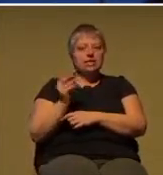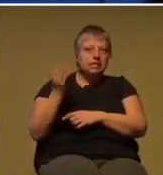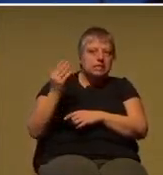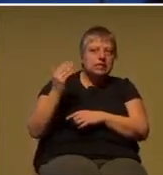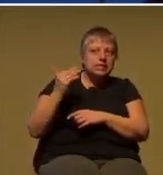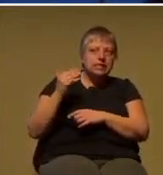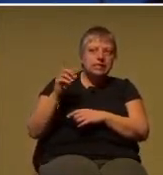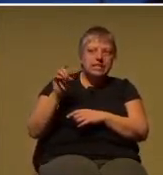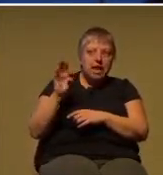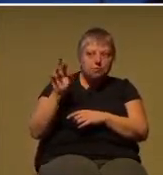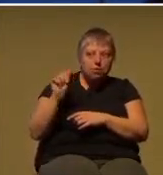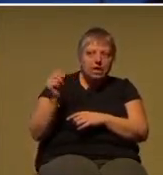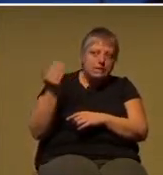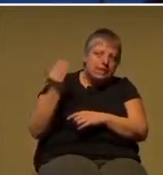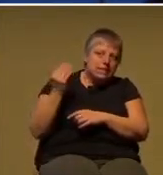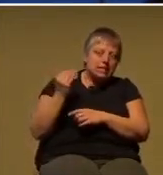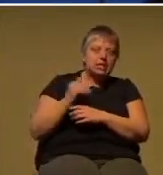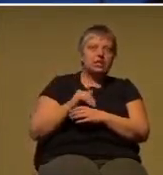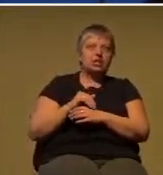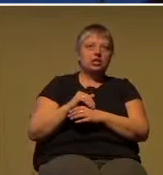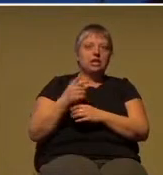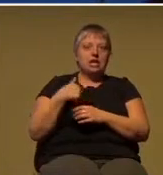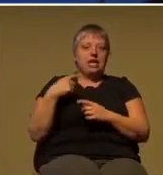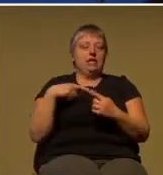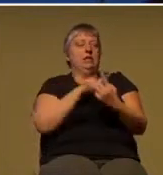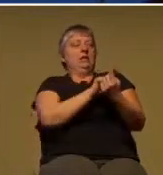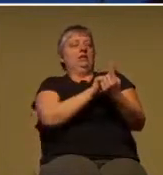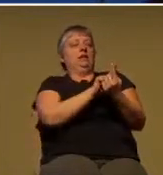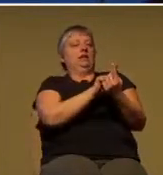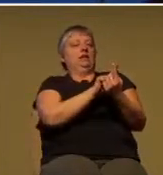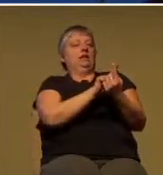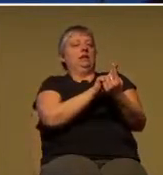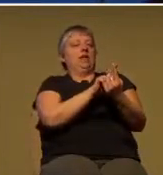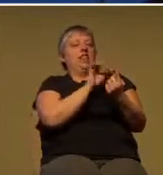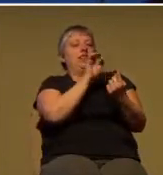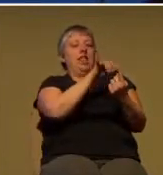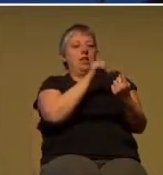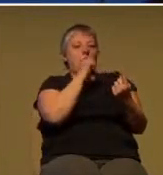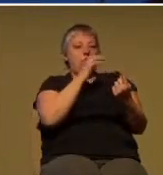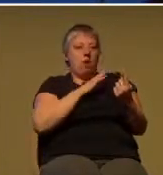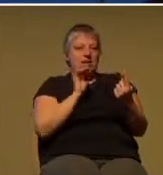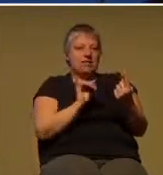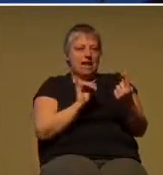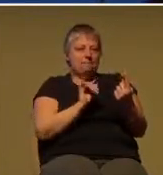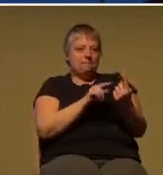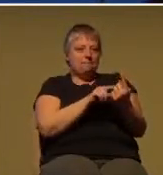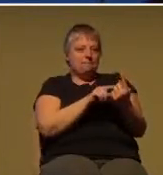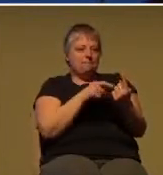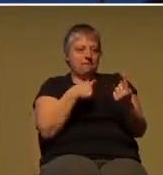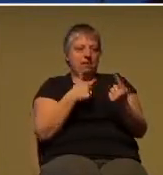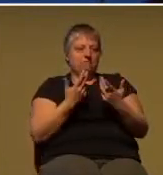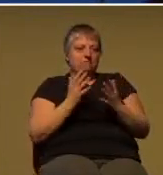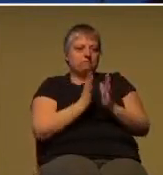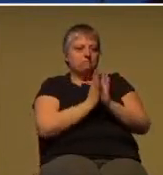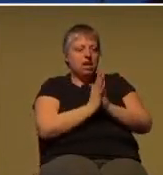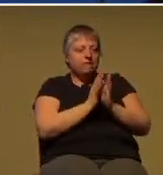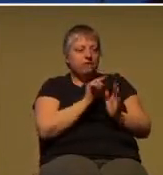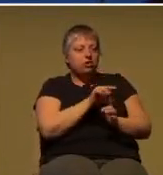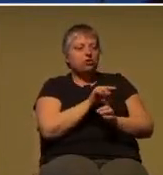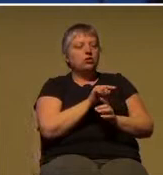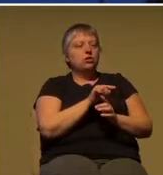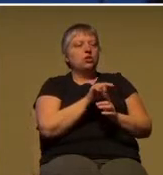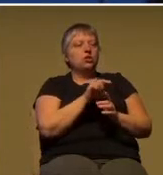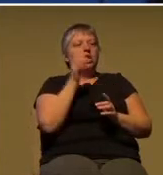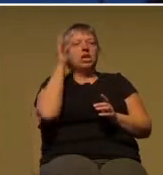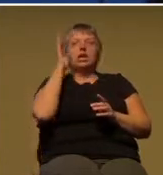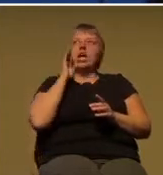come here. And then I was face to face again with that woman that I was praying for. And it was like God just